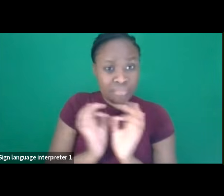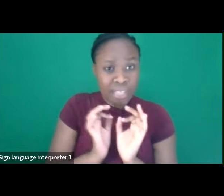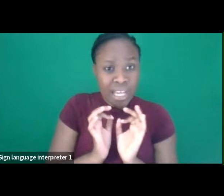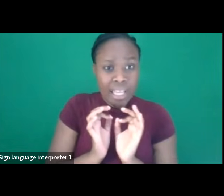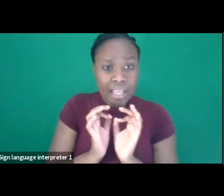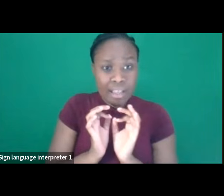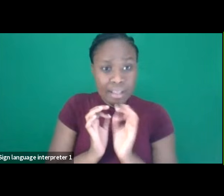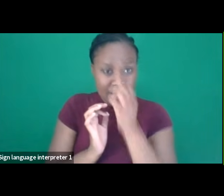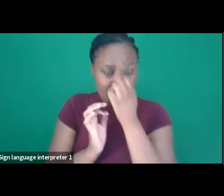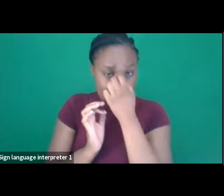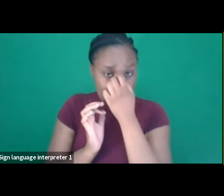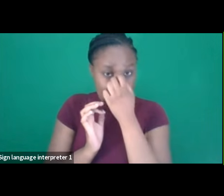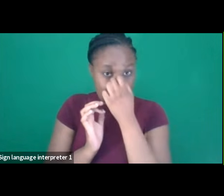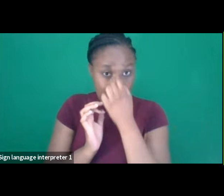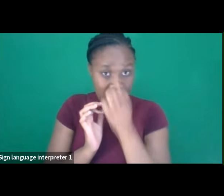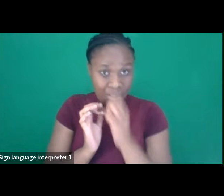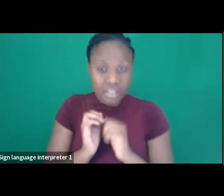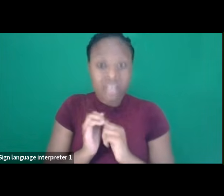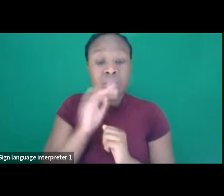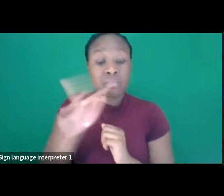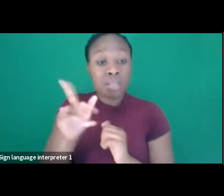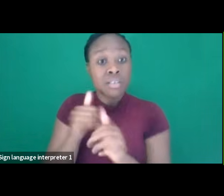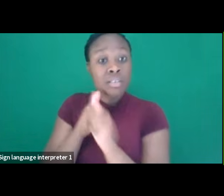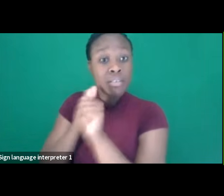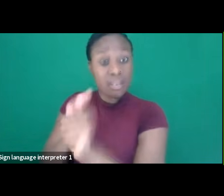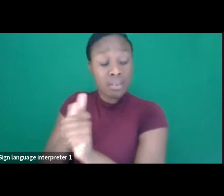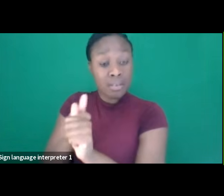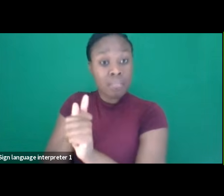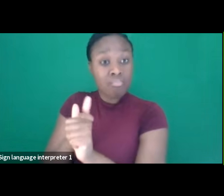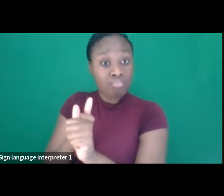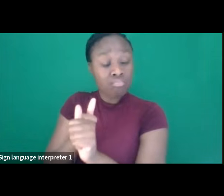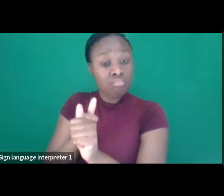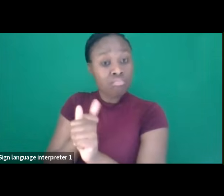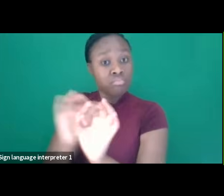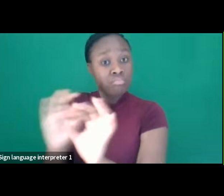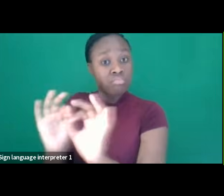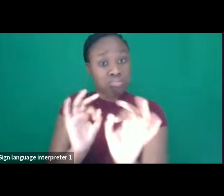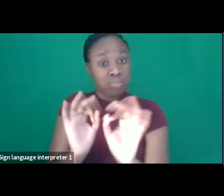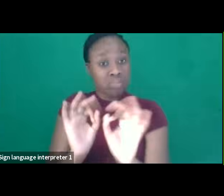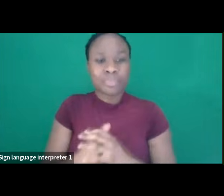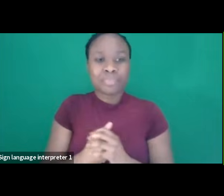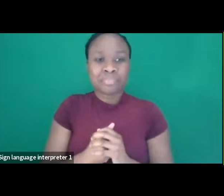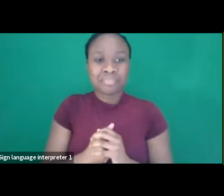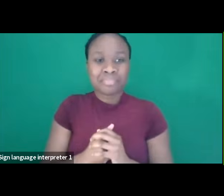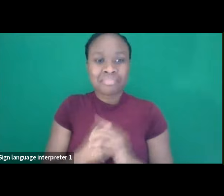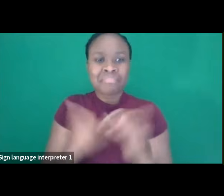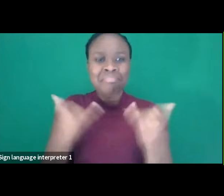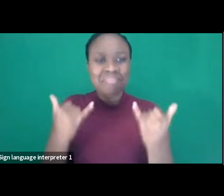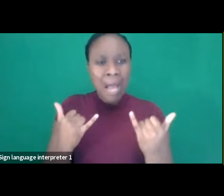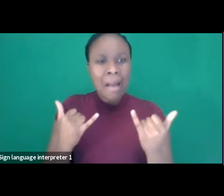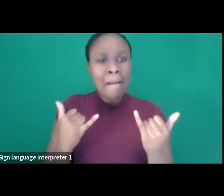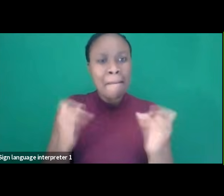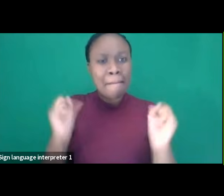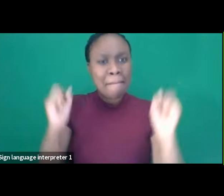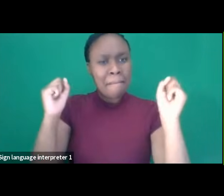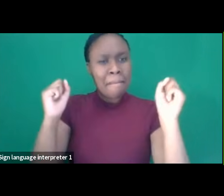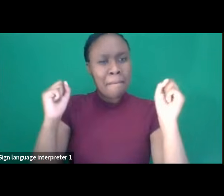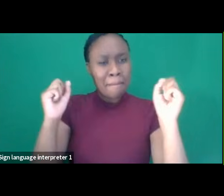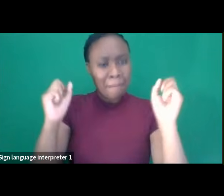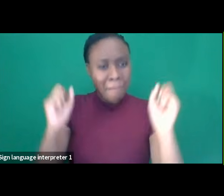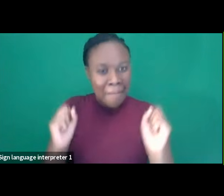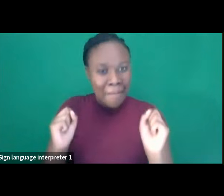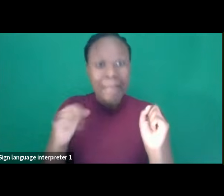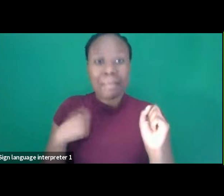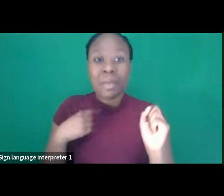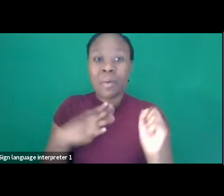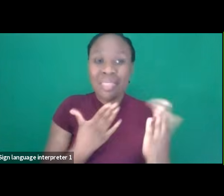taxpayer to comply and understand the obligation. Let me pause and take this moment to thank the following